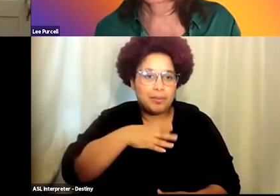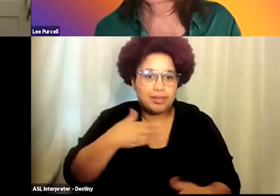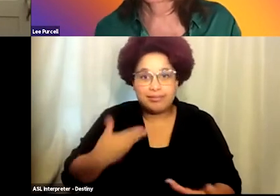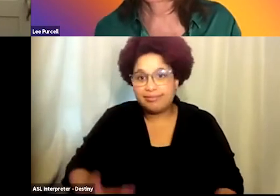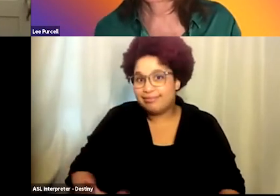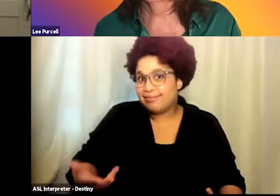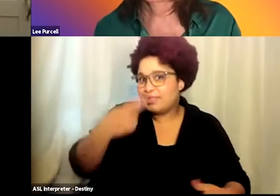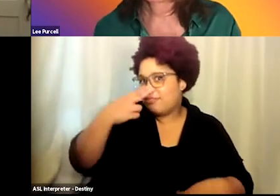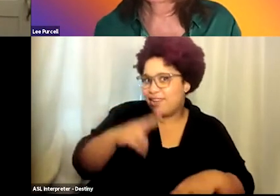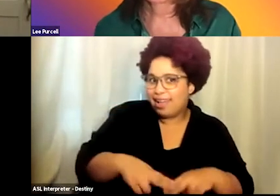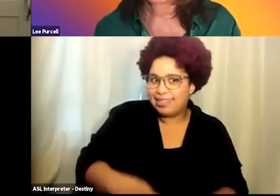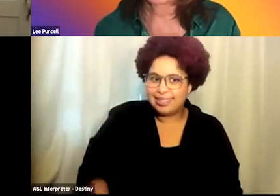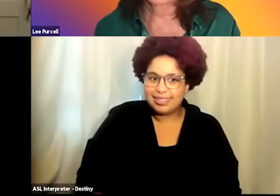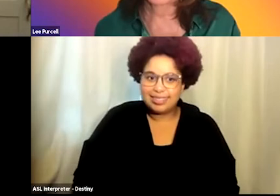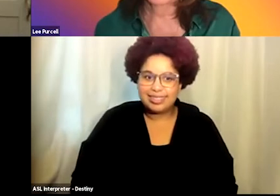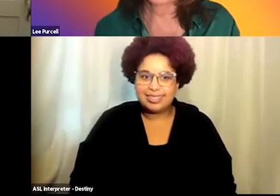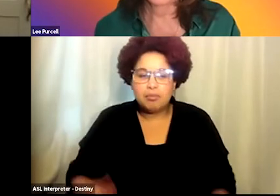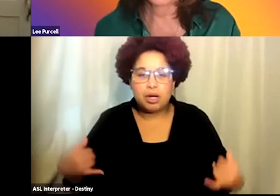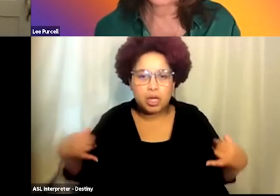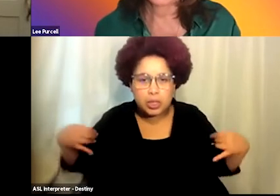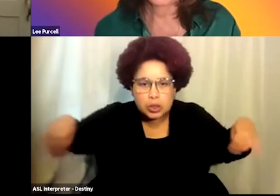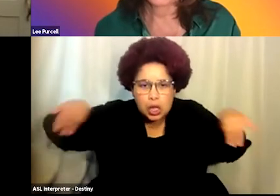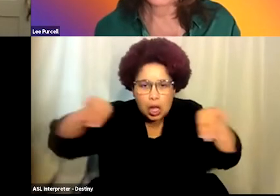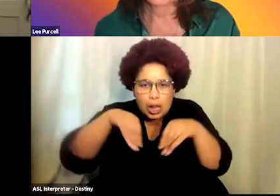was really fun. I put on a shawl,